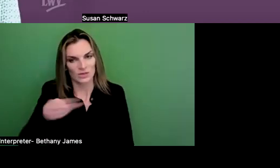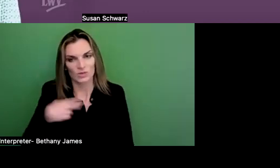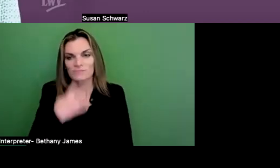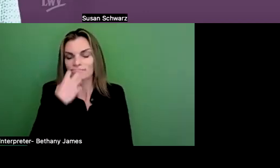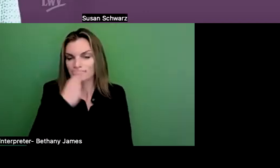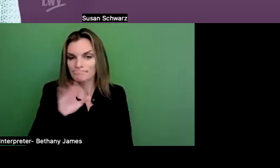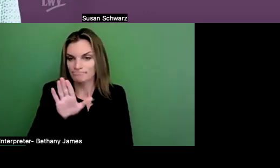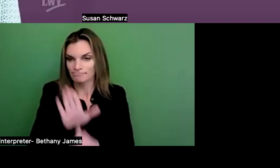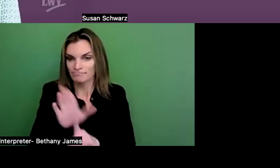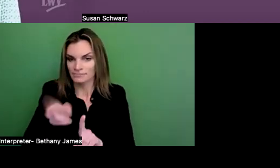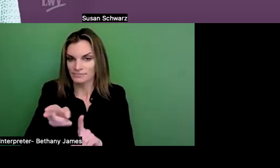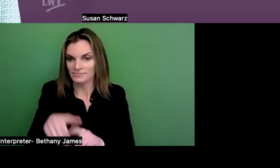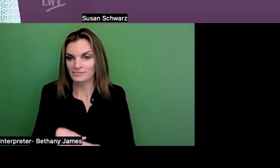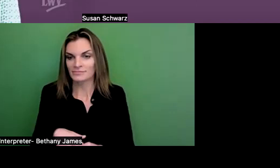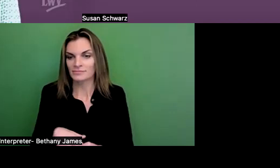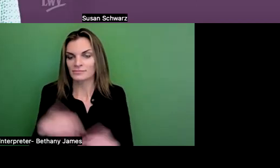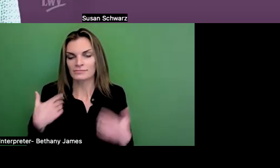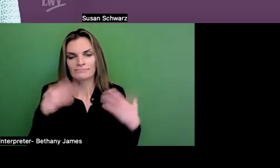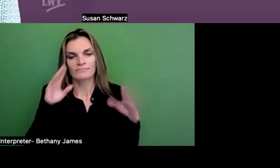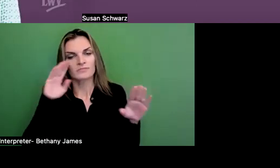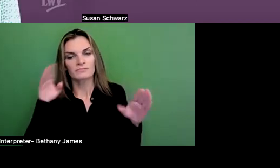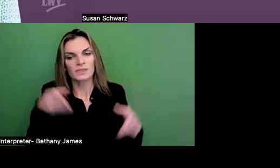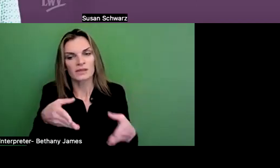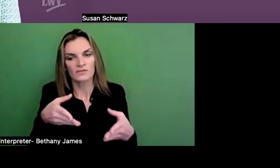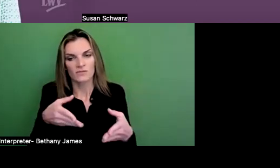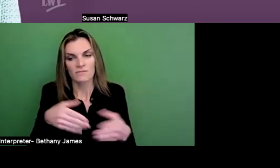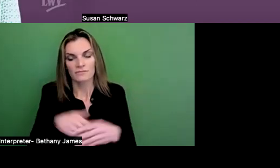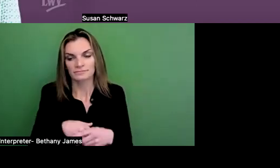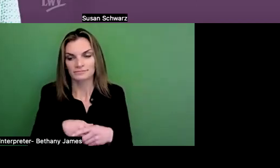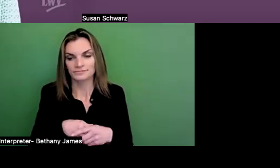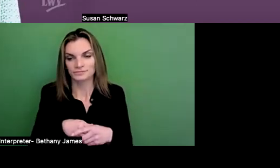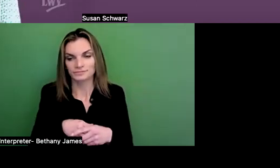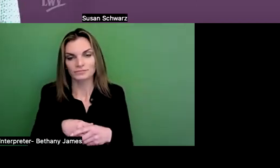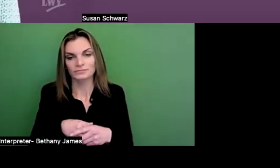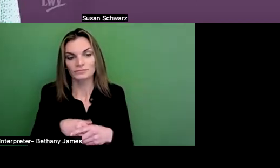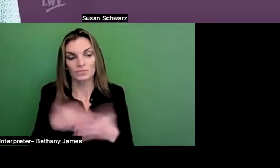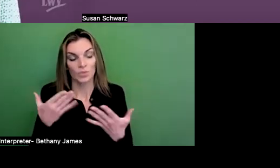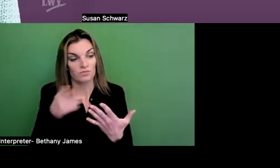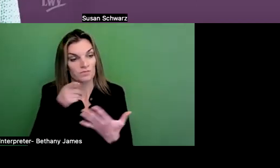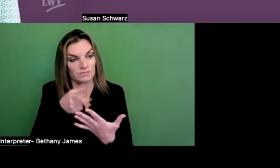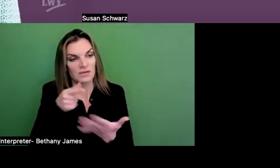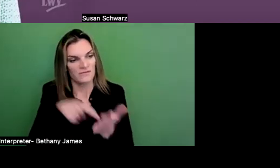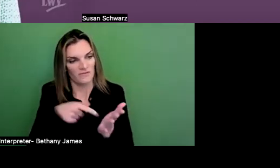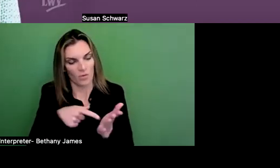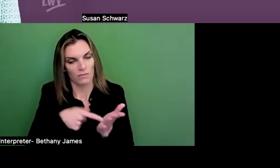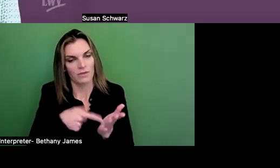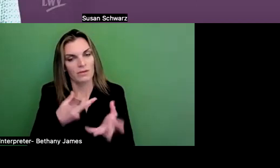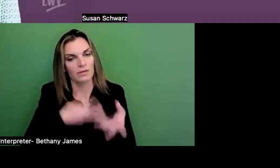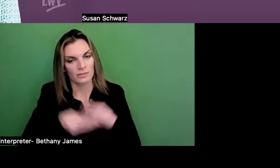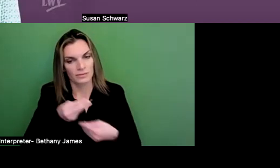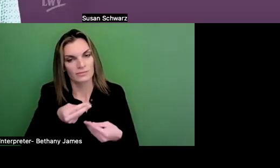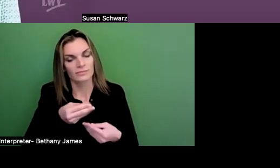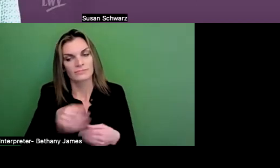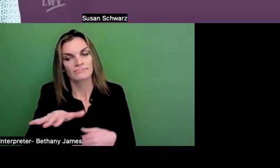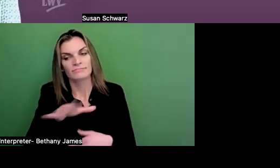on making this place, as I said before, affordable, and we've addressed the parking situation